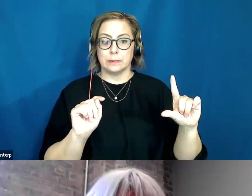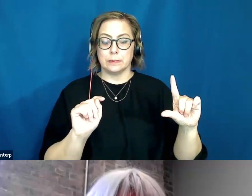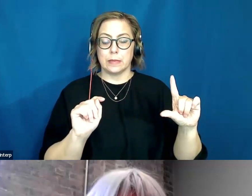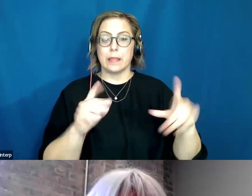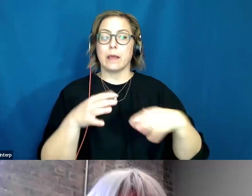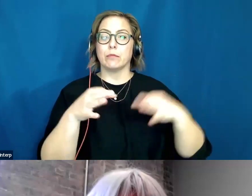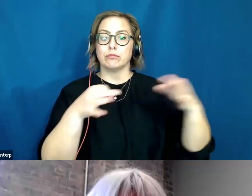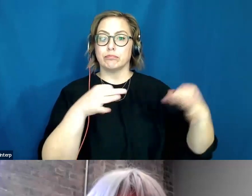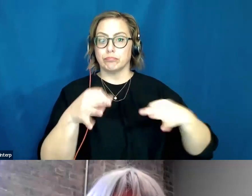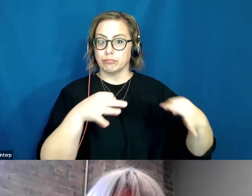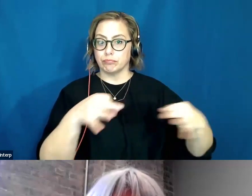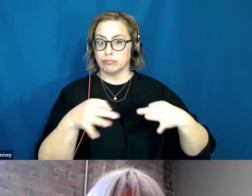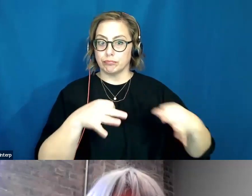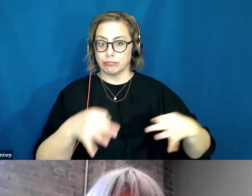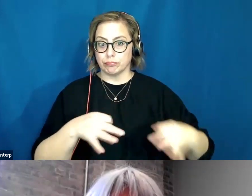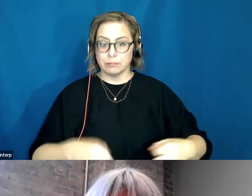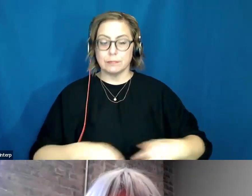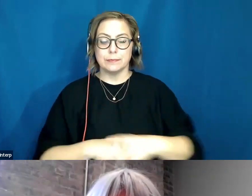through.